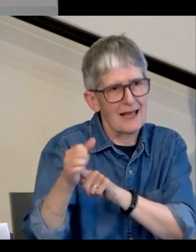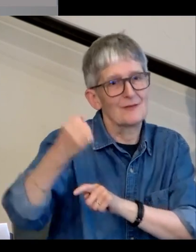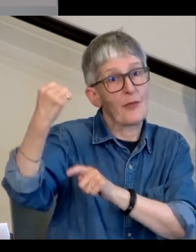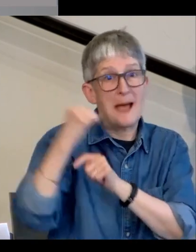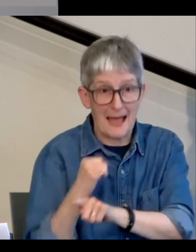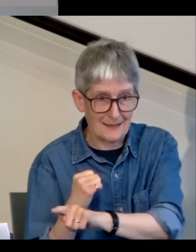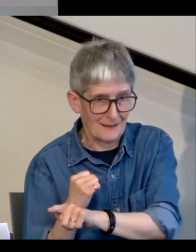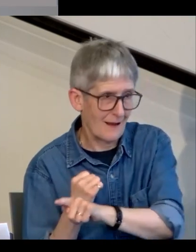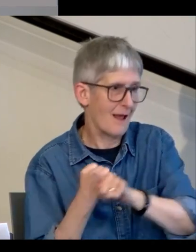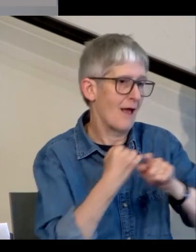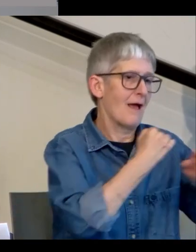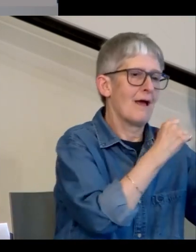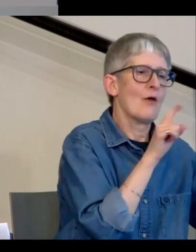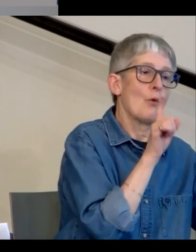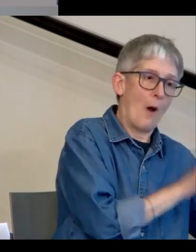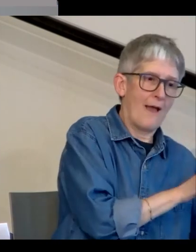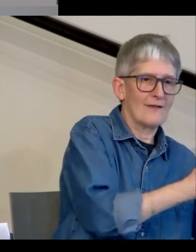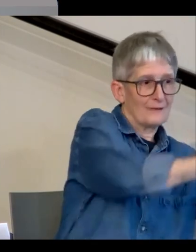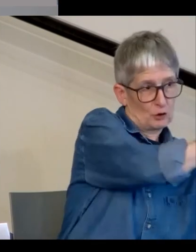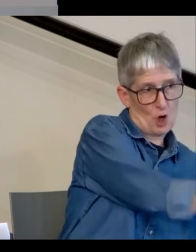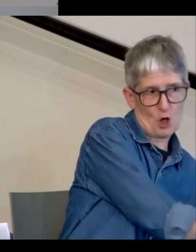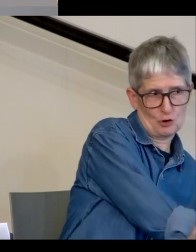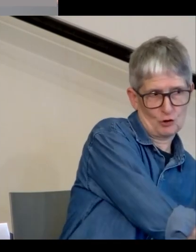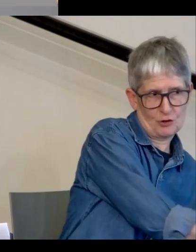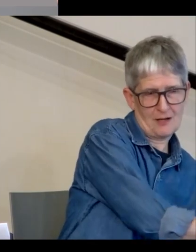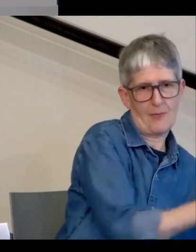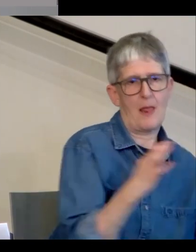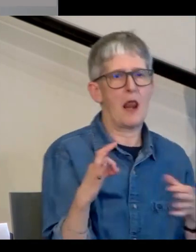love to the church. That's us.